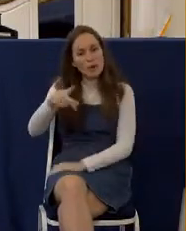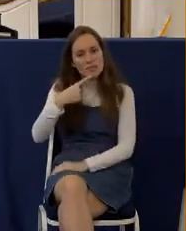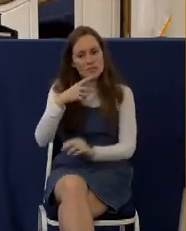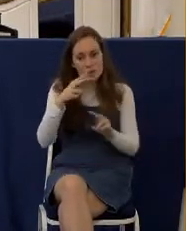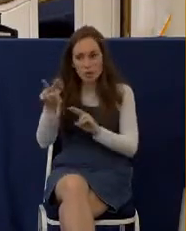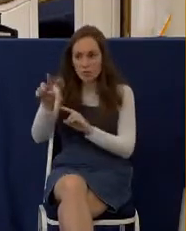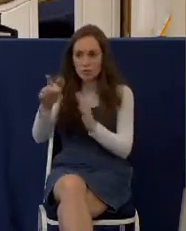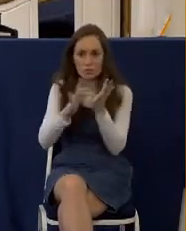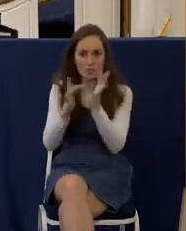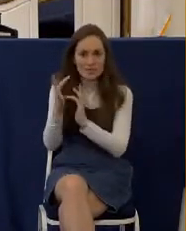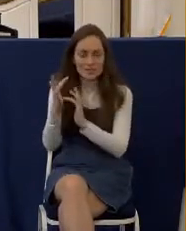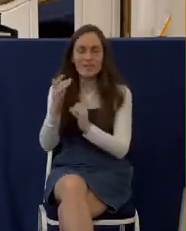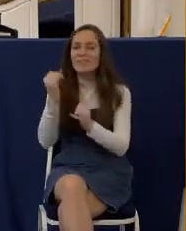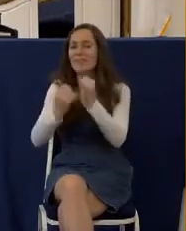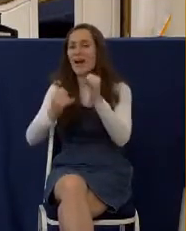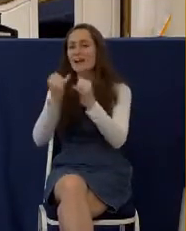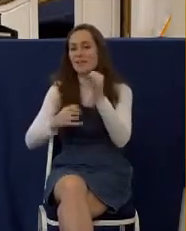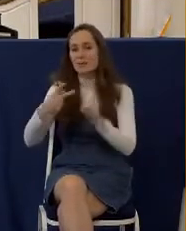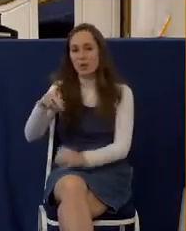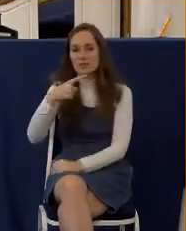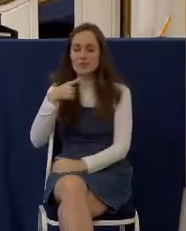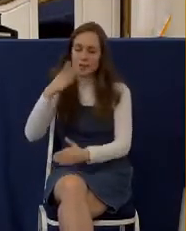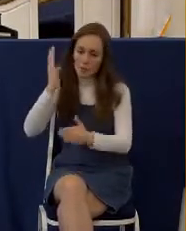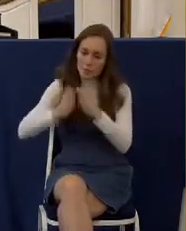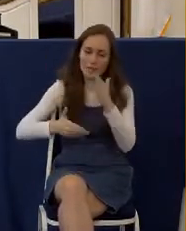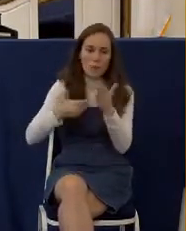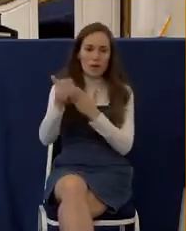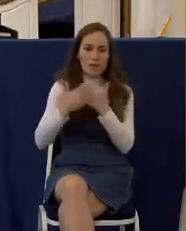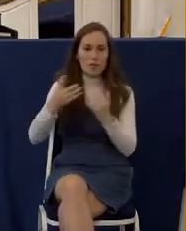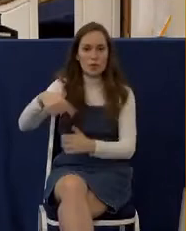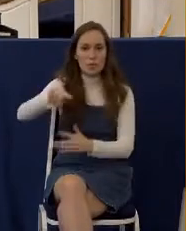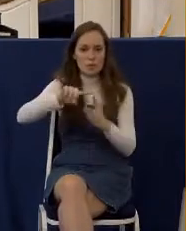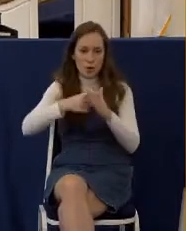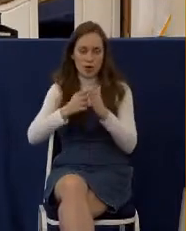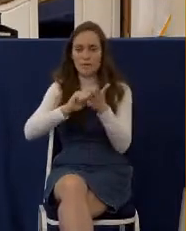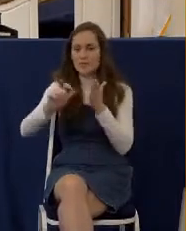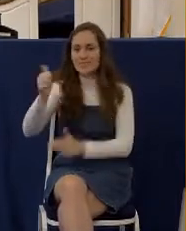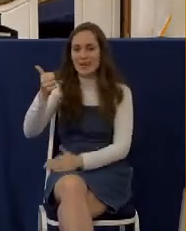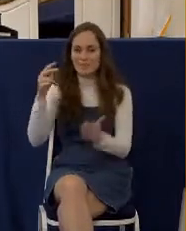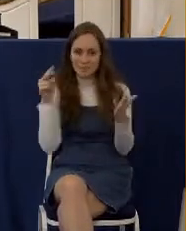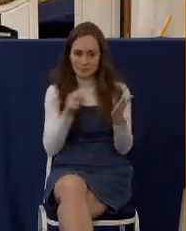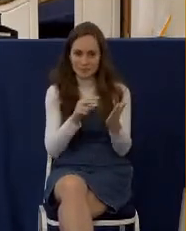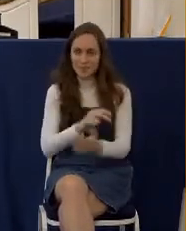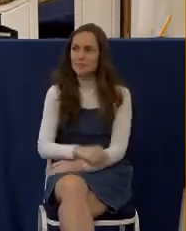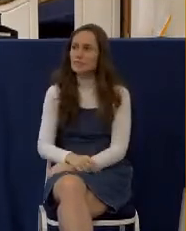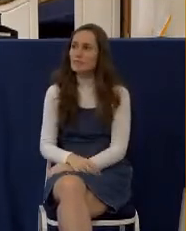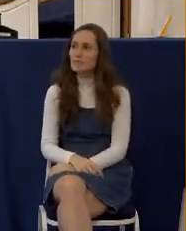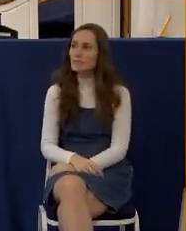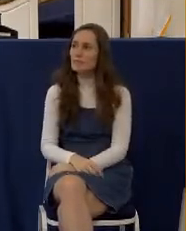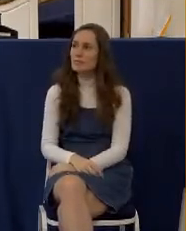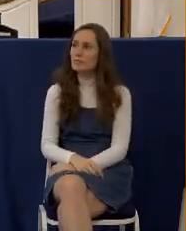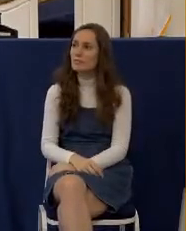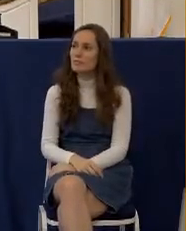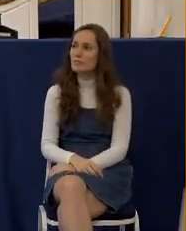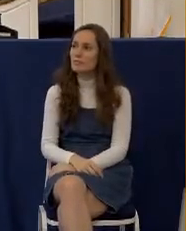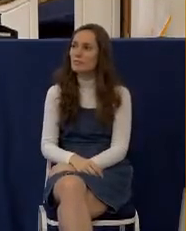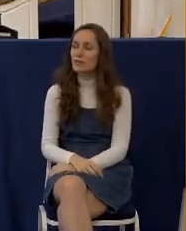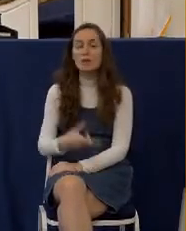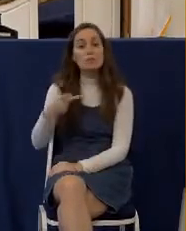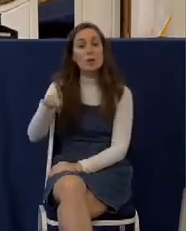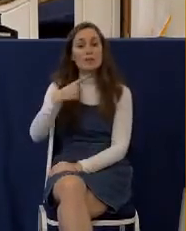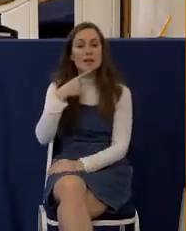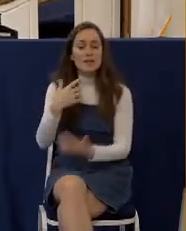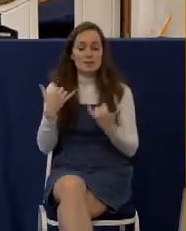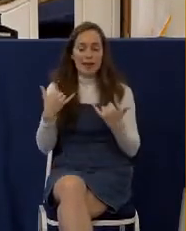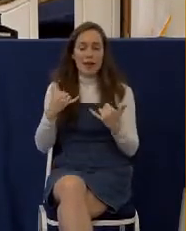But then he says one final thing. Complete what you started. Look down at verse number 10 and herein I give my advice. Paul, here's